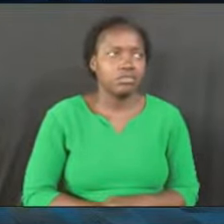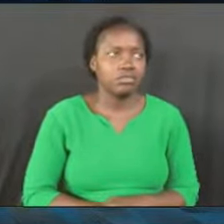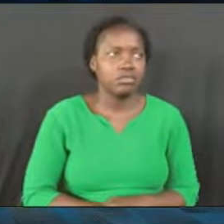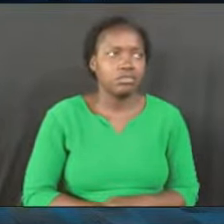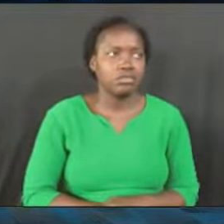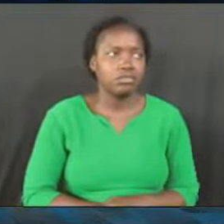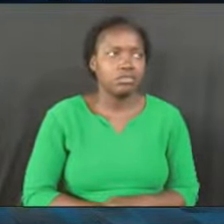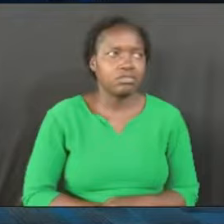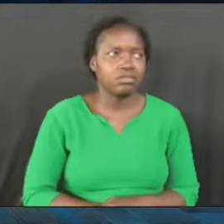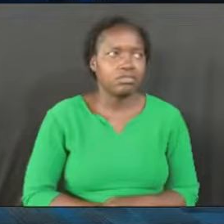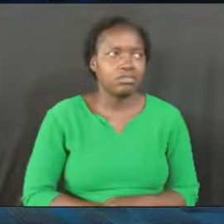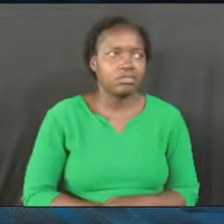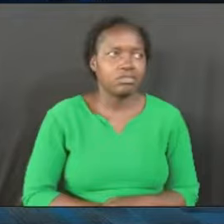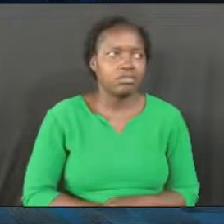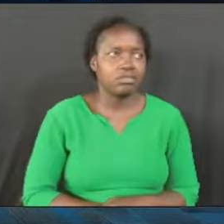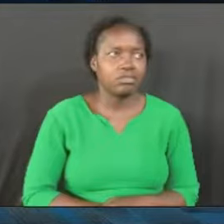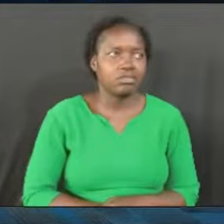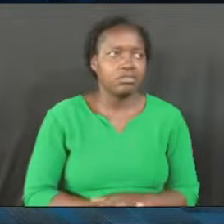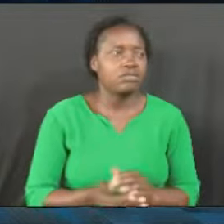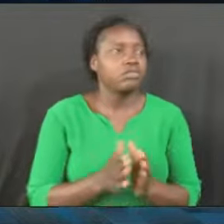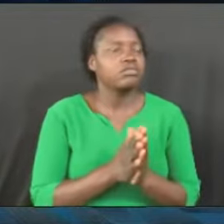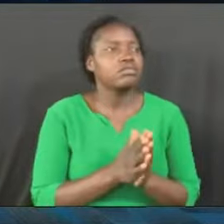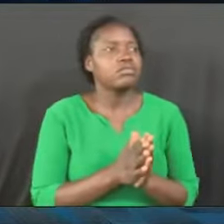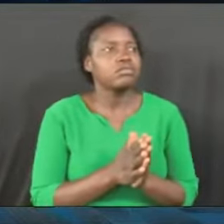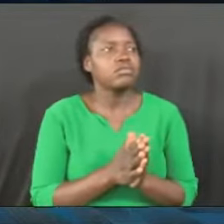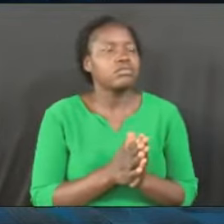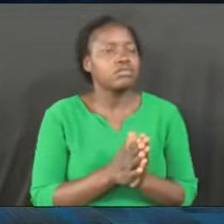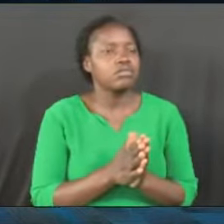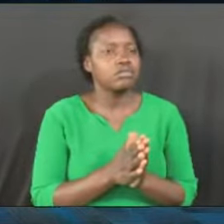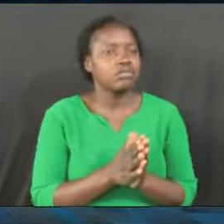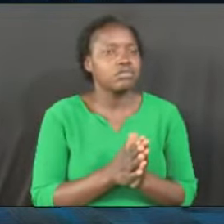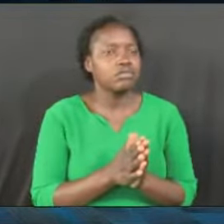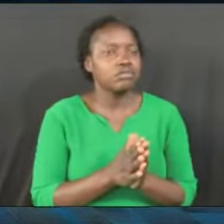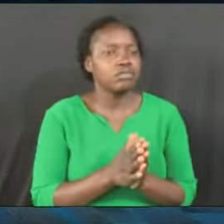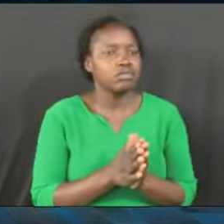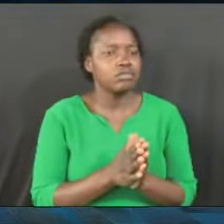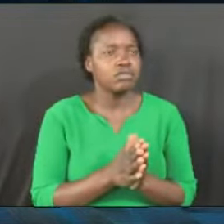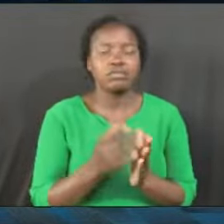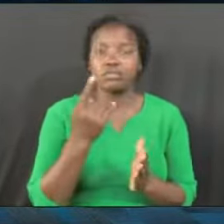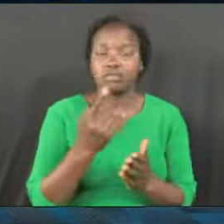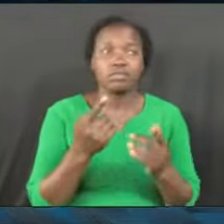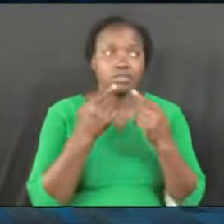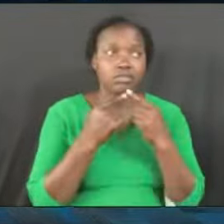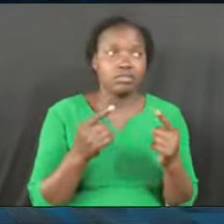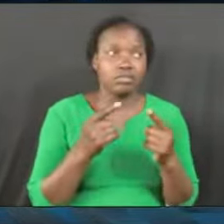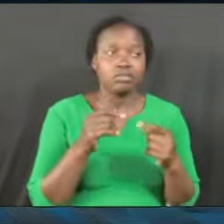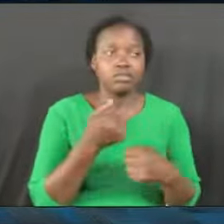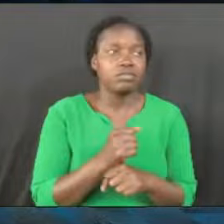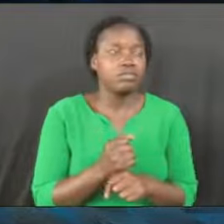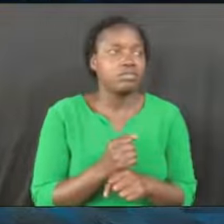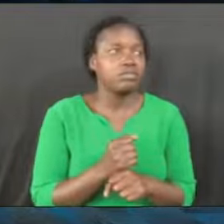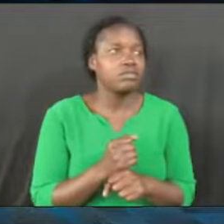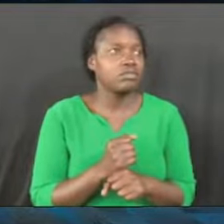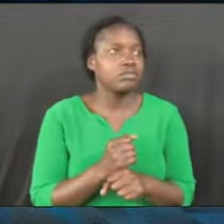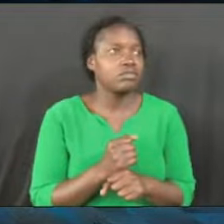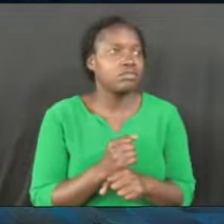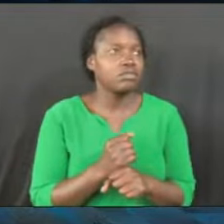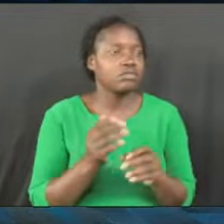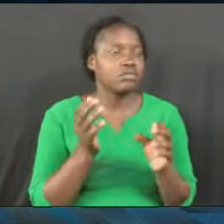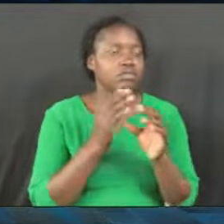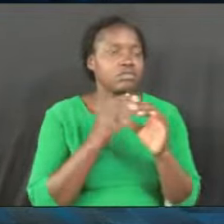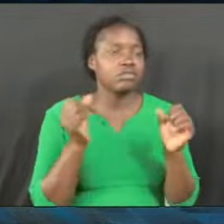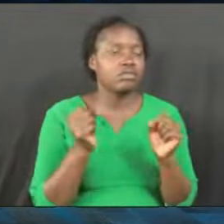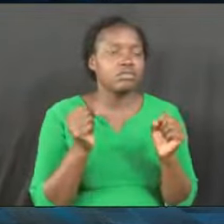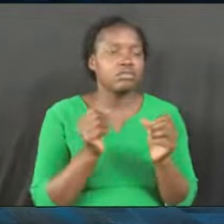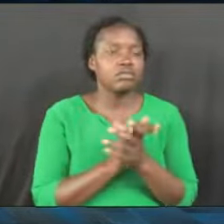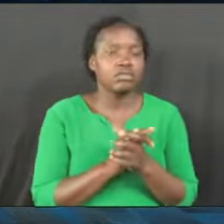I'll never forget when I graduated from Oakwood University, one of the announcements that were made by the president, when I started